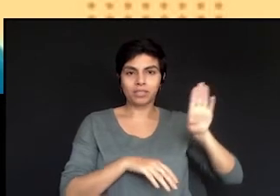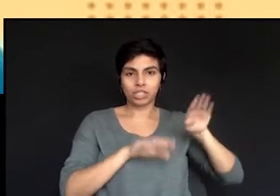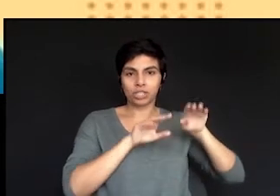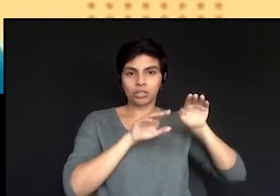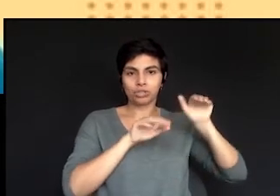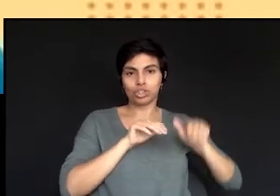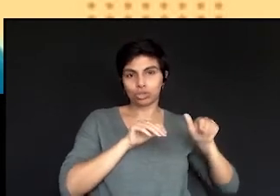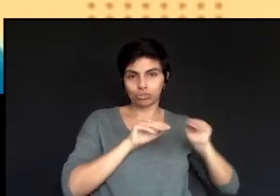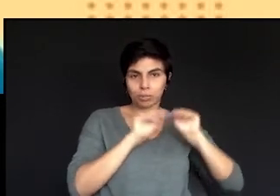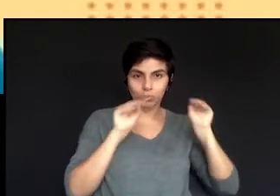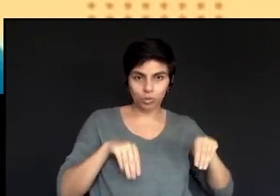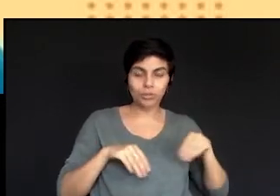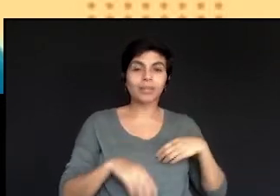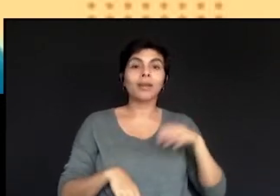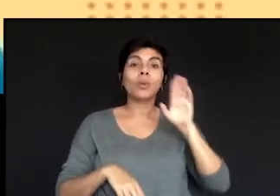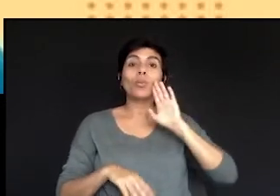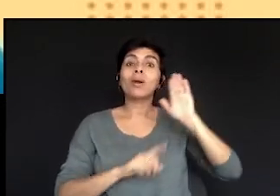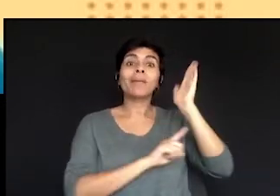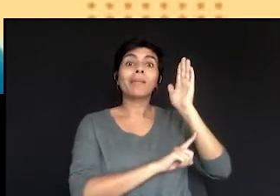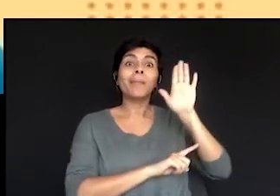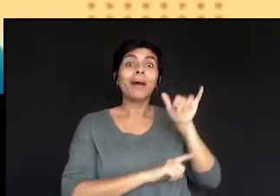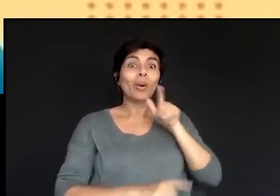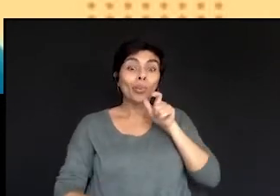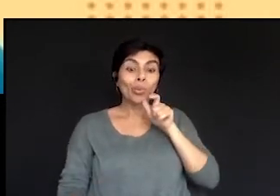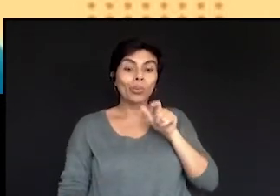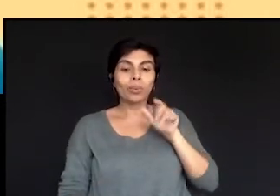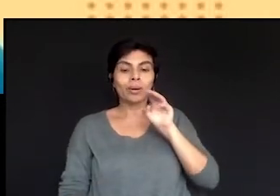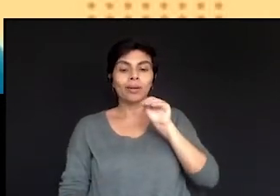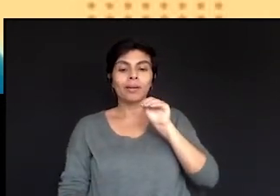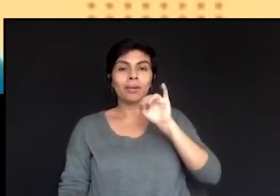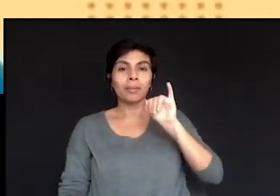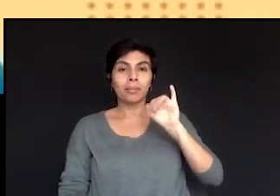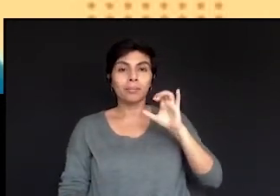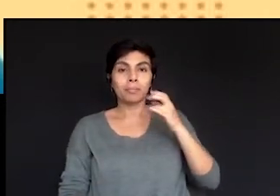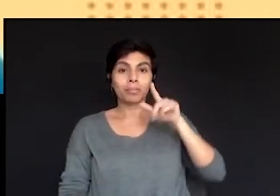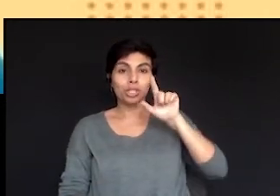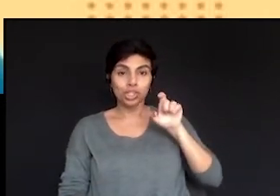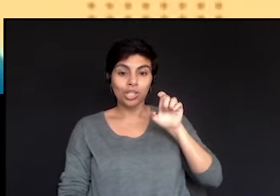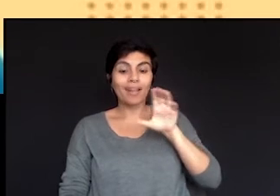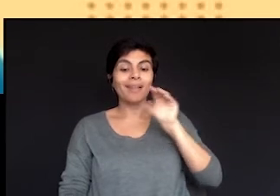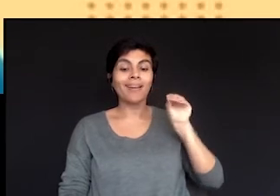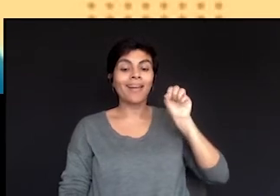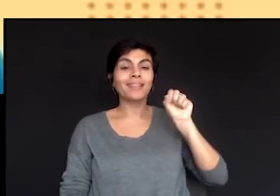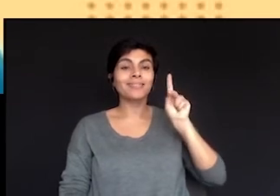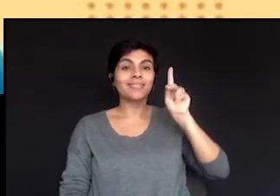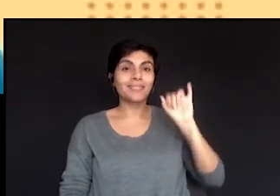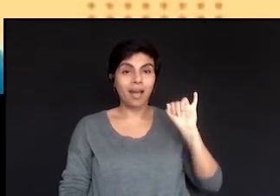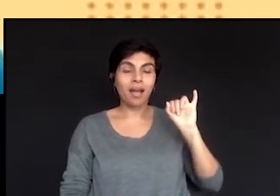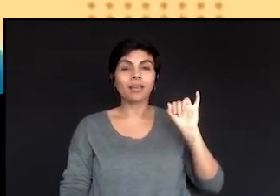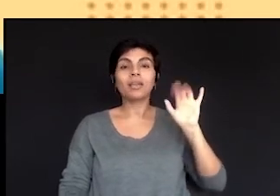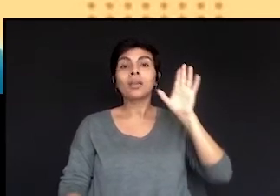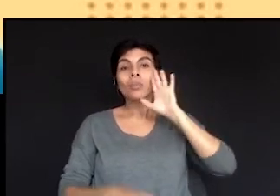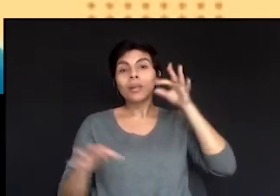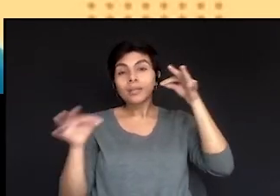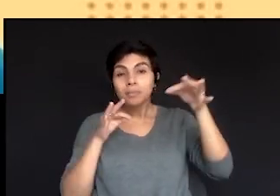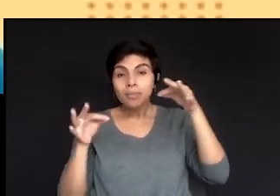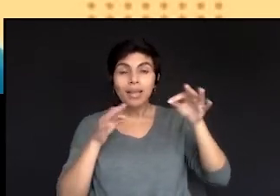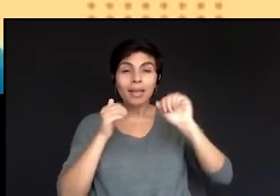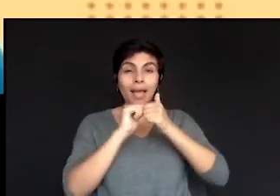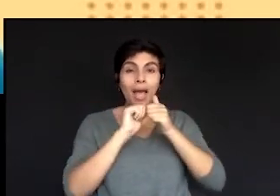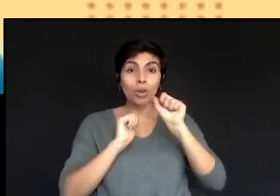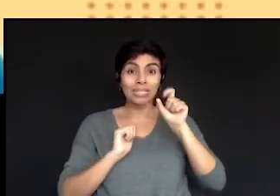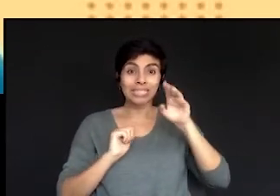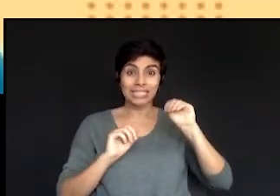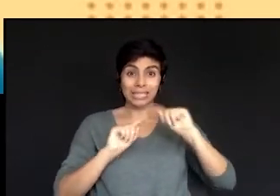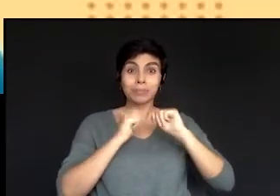by Michelle D'Asco and Saki Iwamoto. They're going to talk about how the STEAM team at Boston Children's